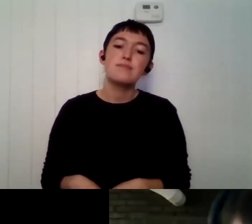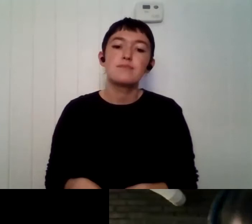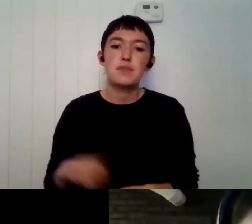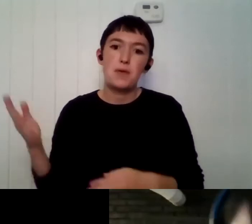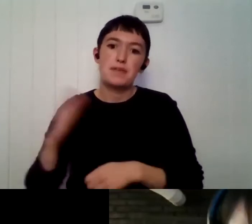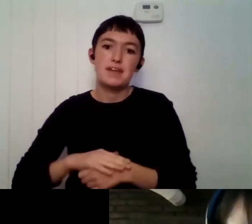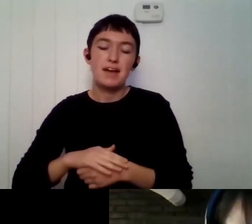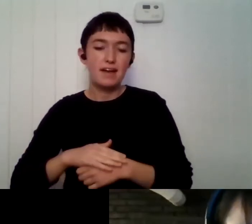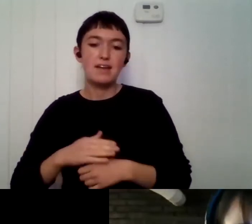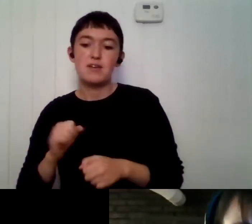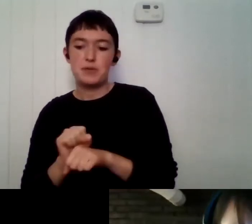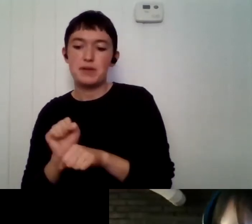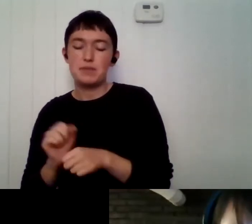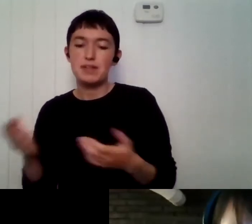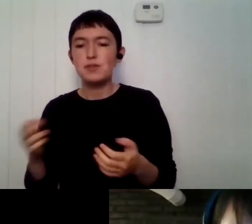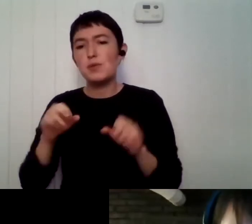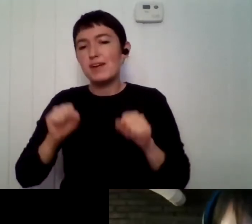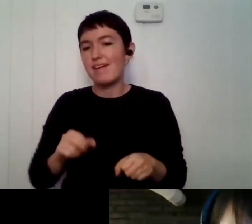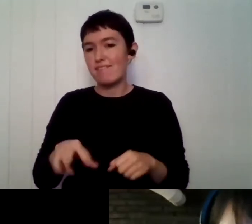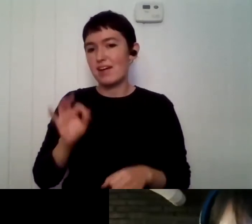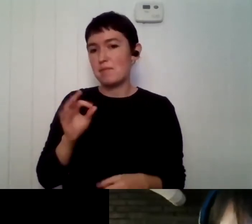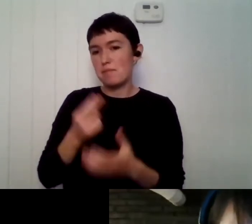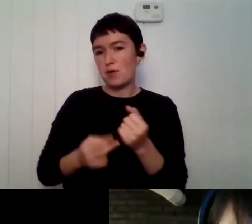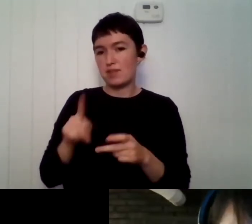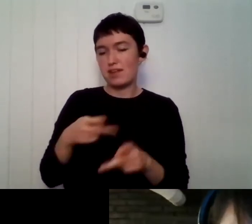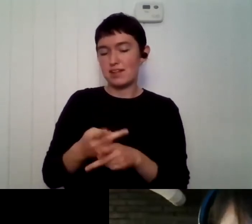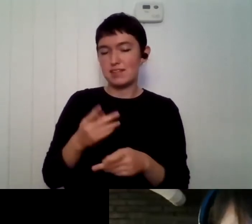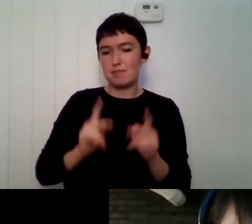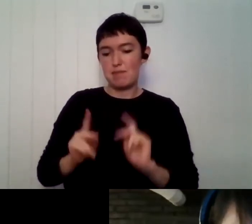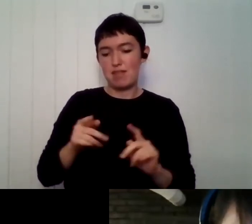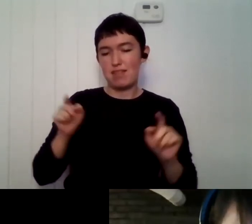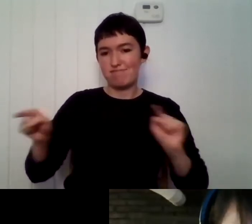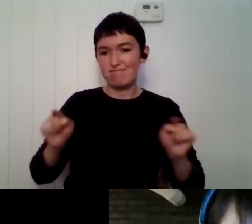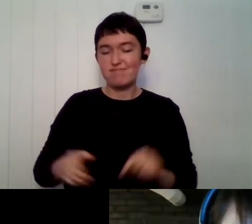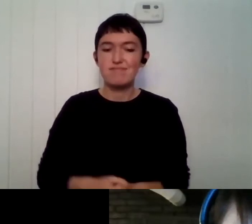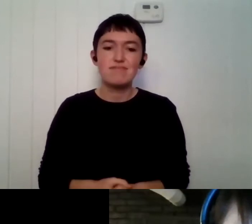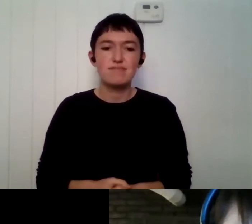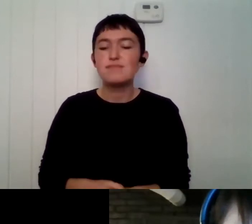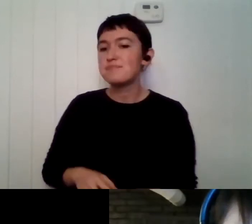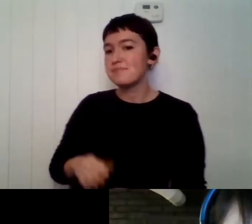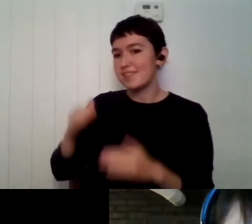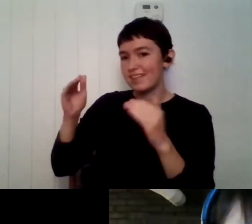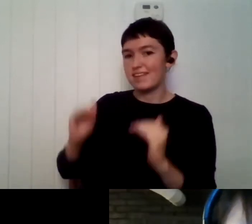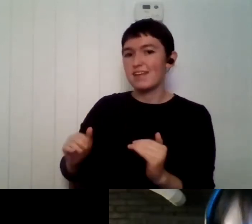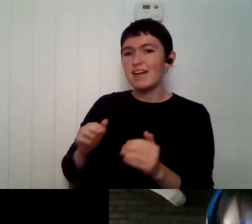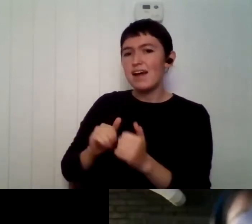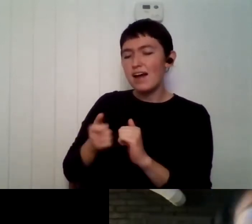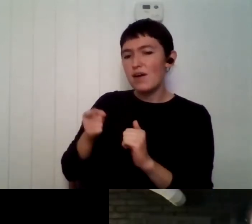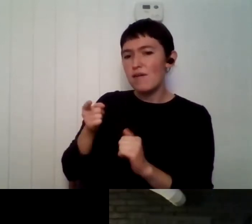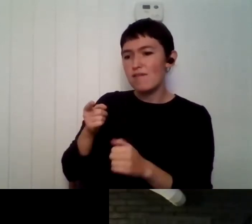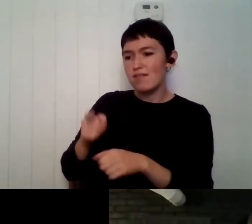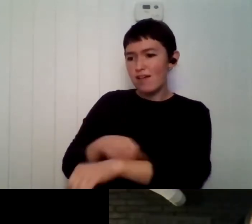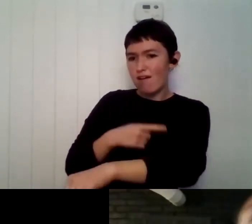both types of people everywhere. Cool. Next question is from Piper. How long have you been coding in Python?